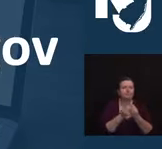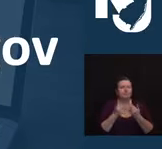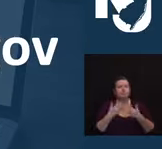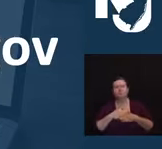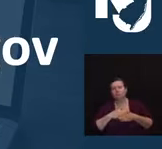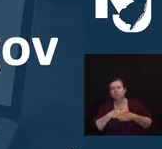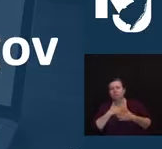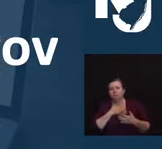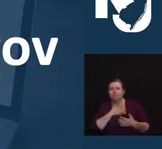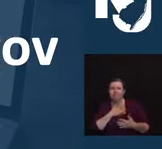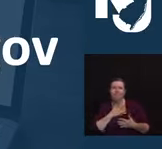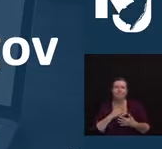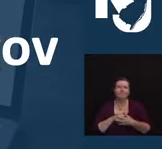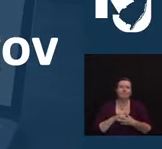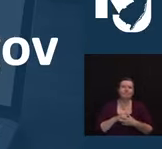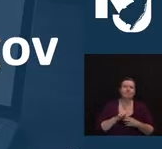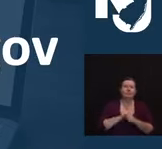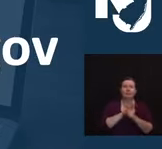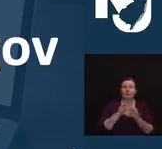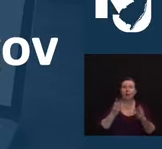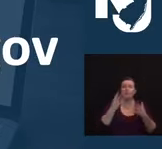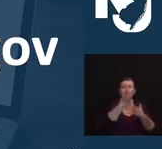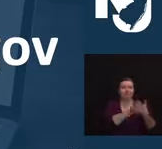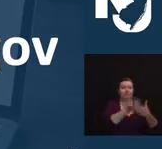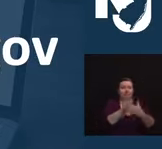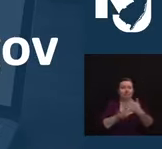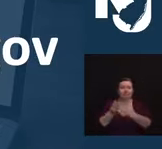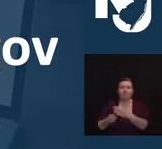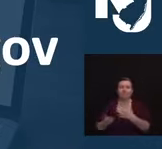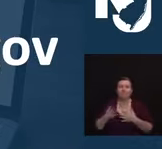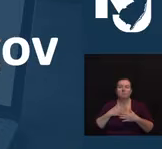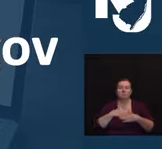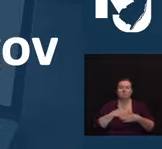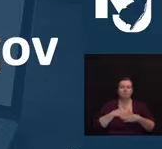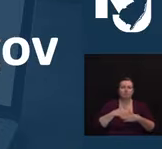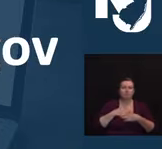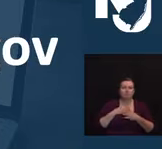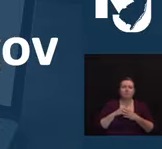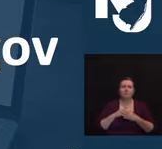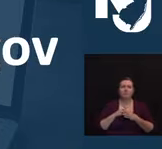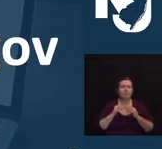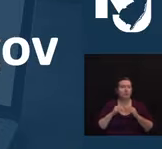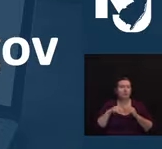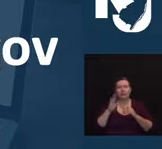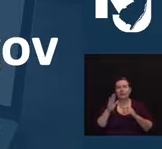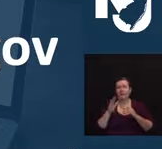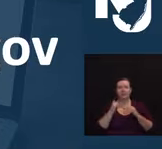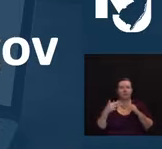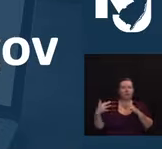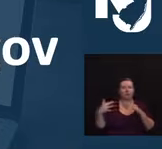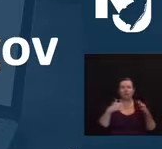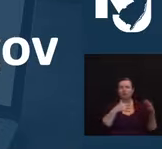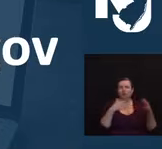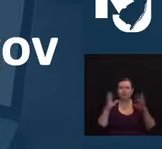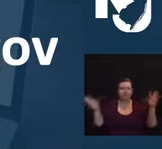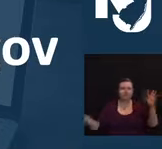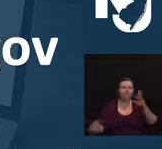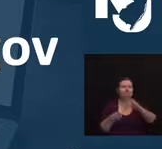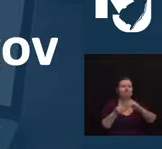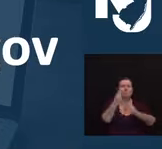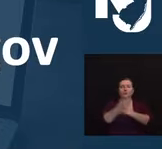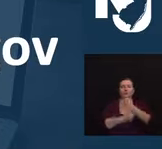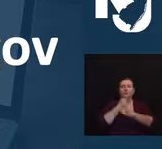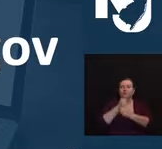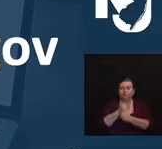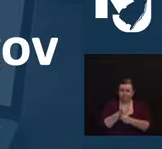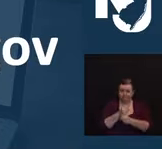It exceeds the numbers of New Jerseyans lost in any war. In 1 year, we have lost an average of 65 residents